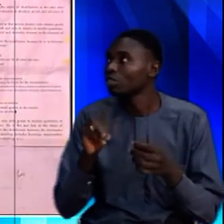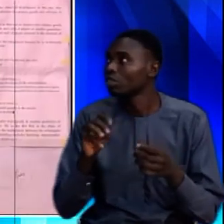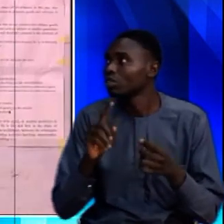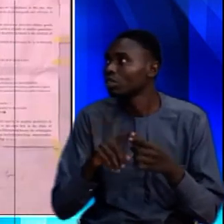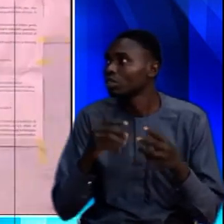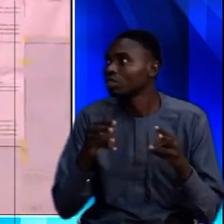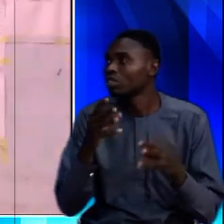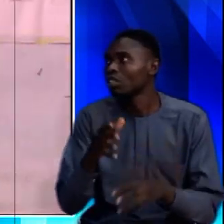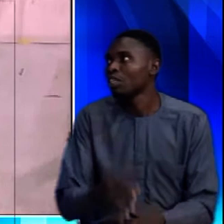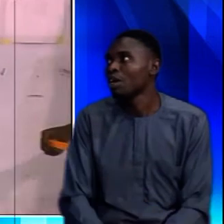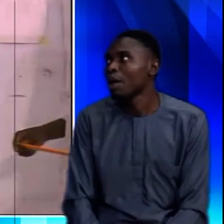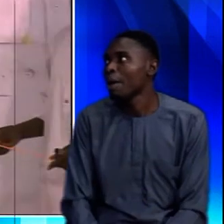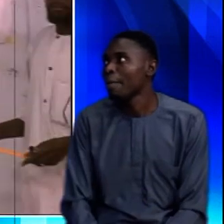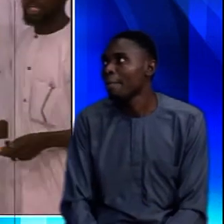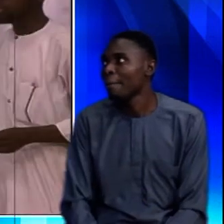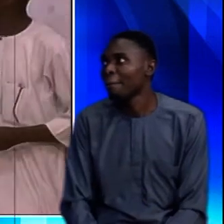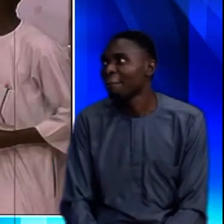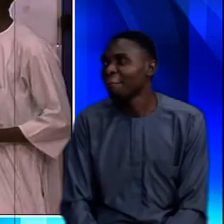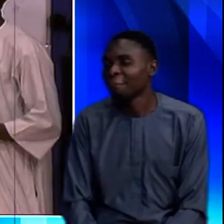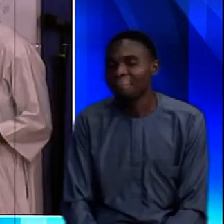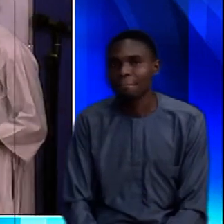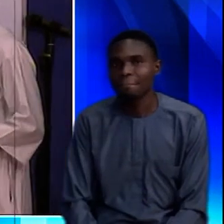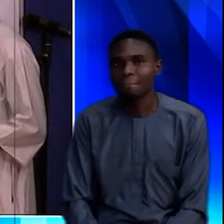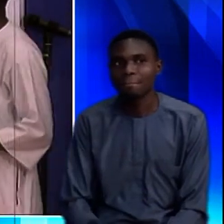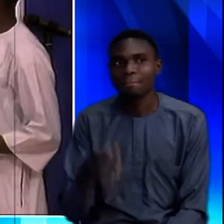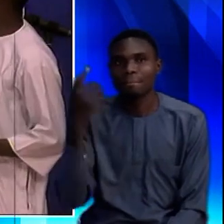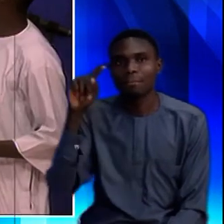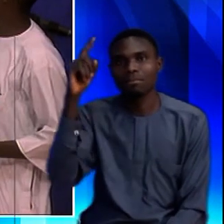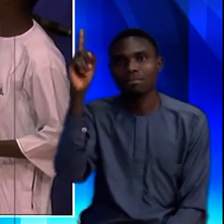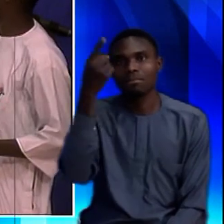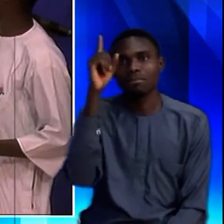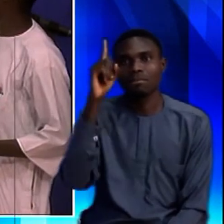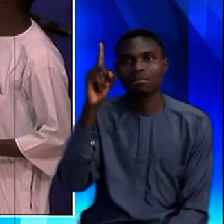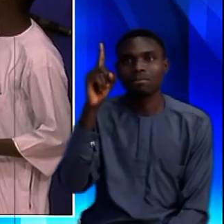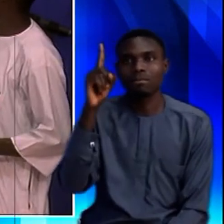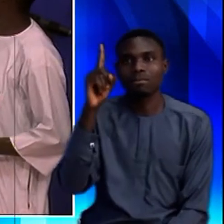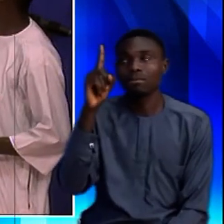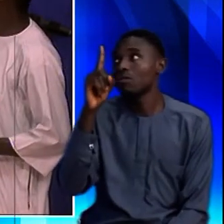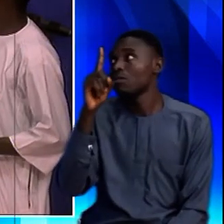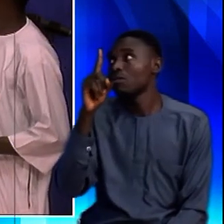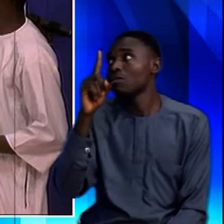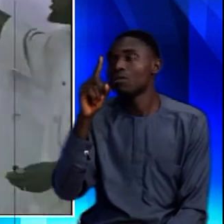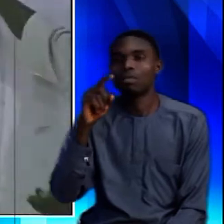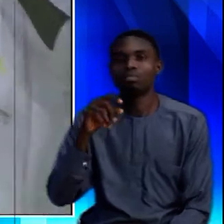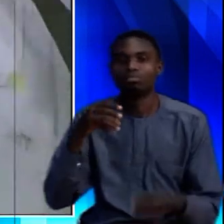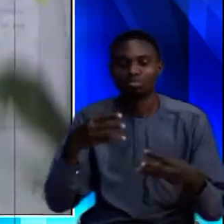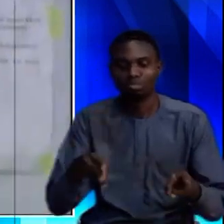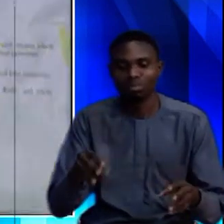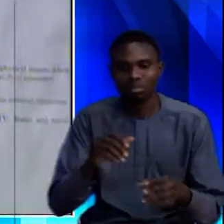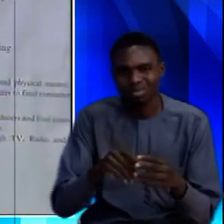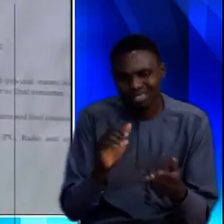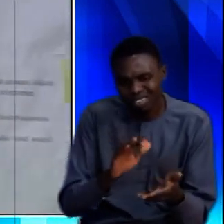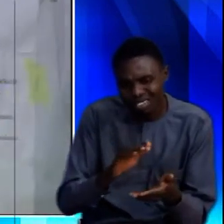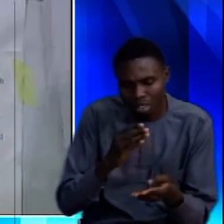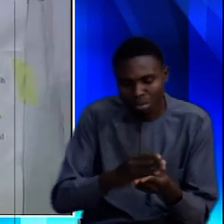about 7 functions mentioned. The first one sells in small quantity or unit to